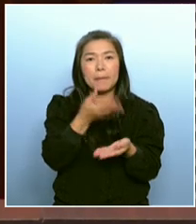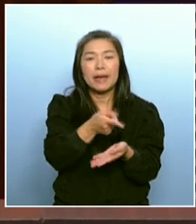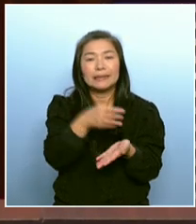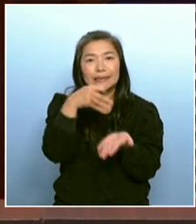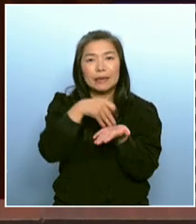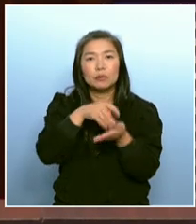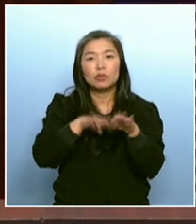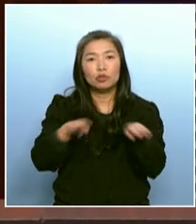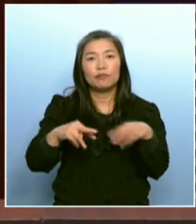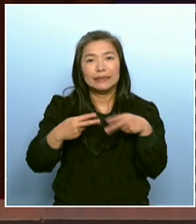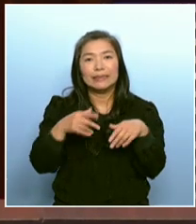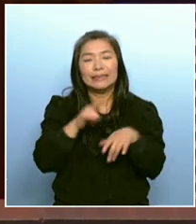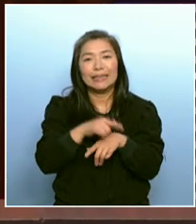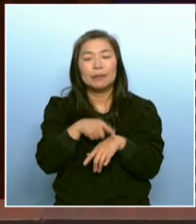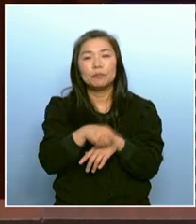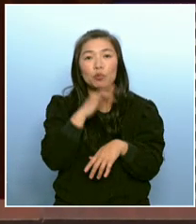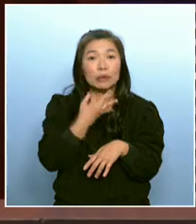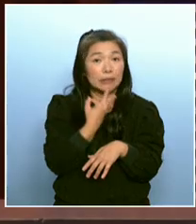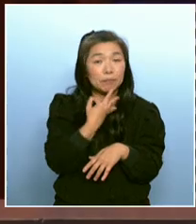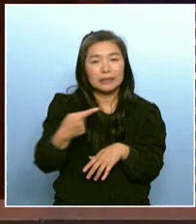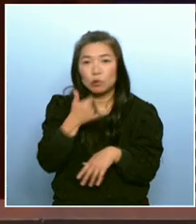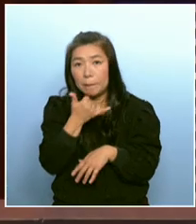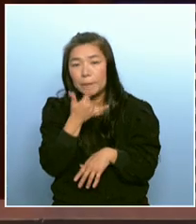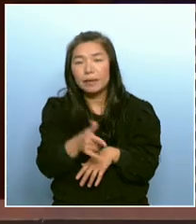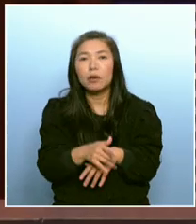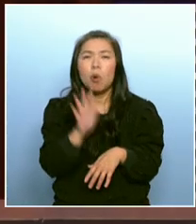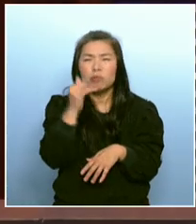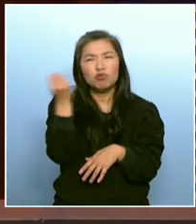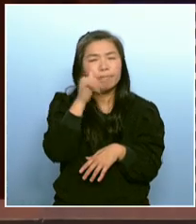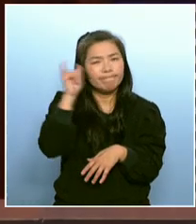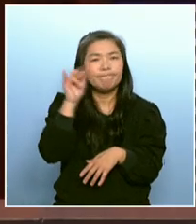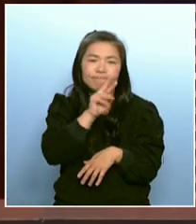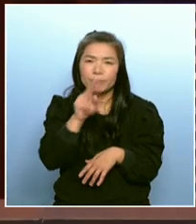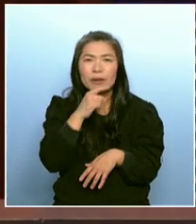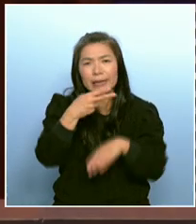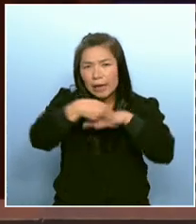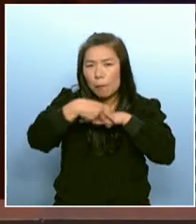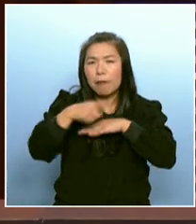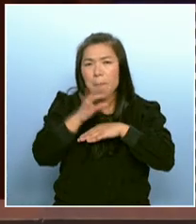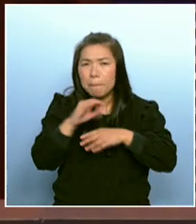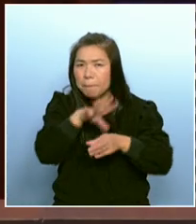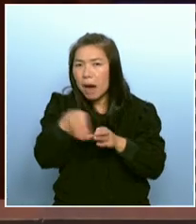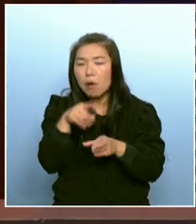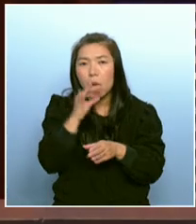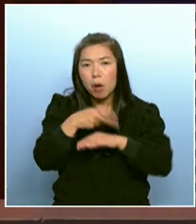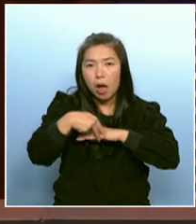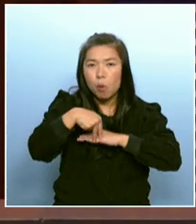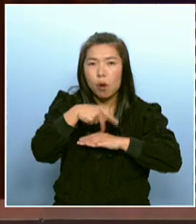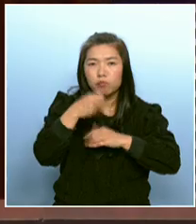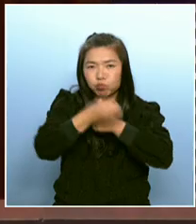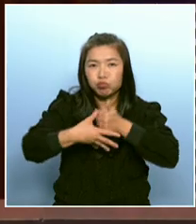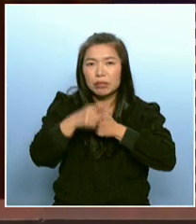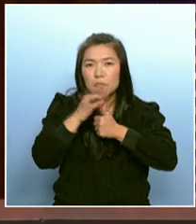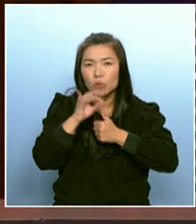perhaps we could allow them to join the CDF if they are from primary 3